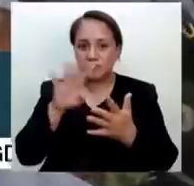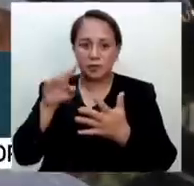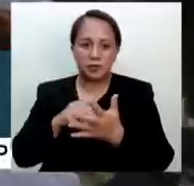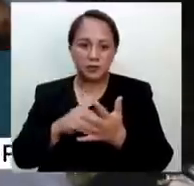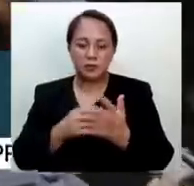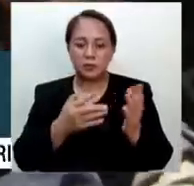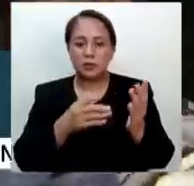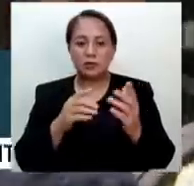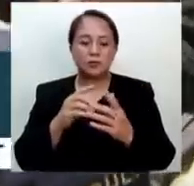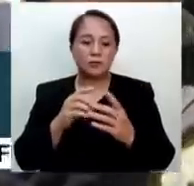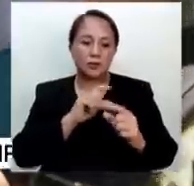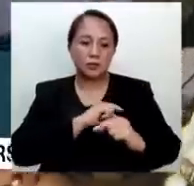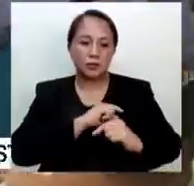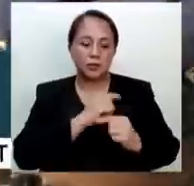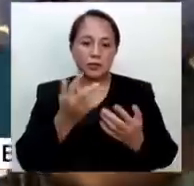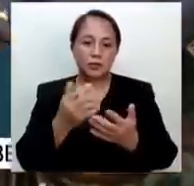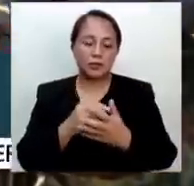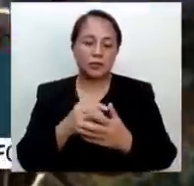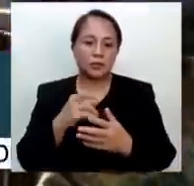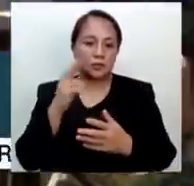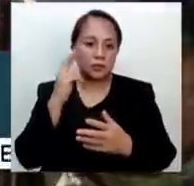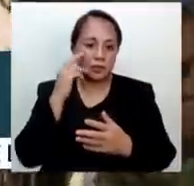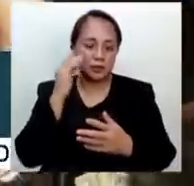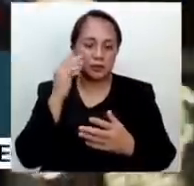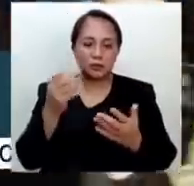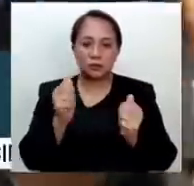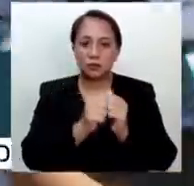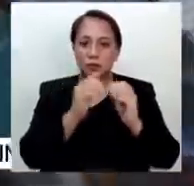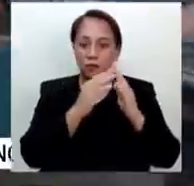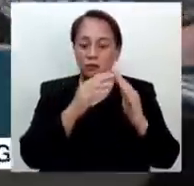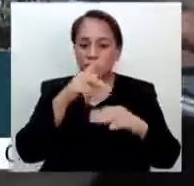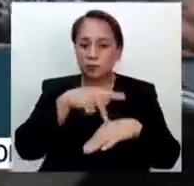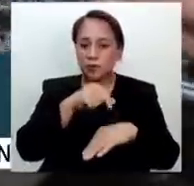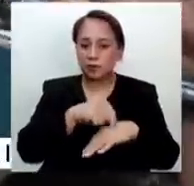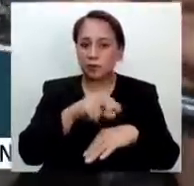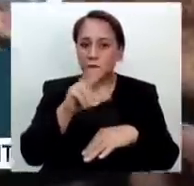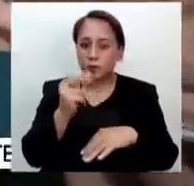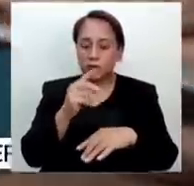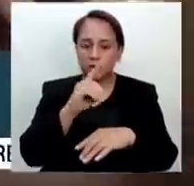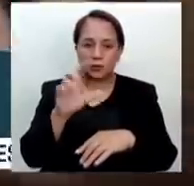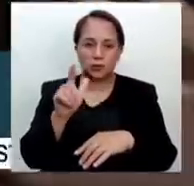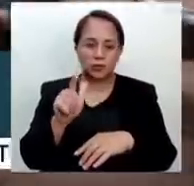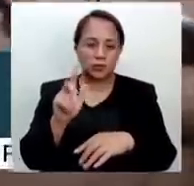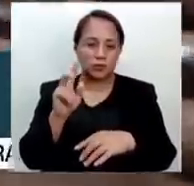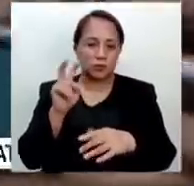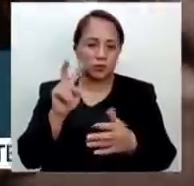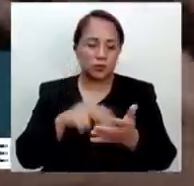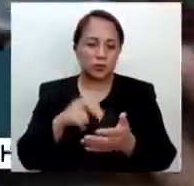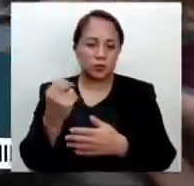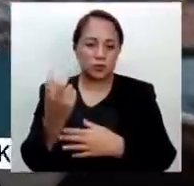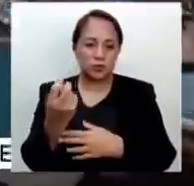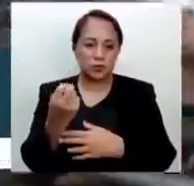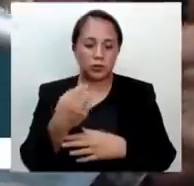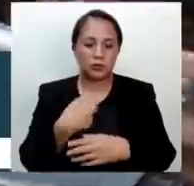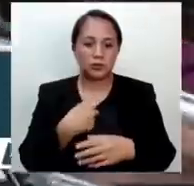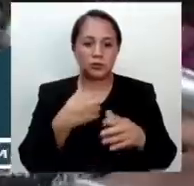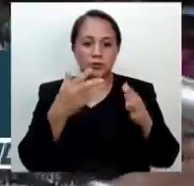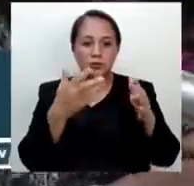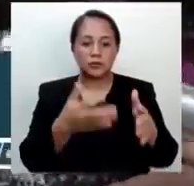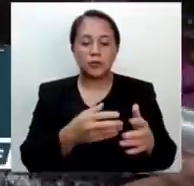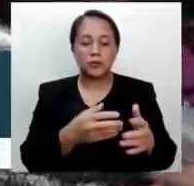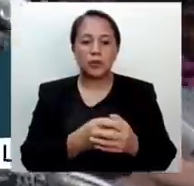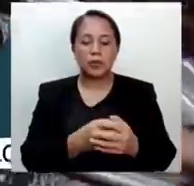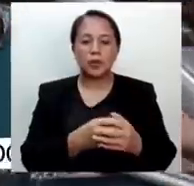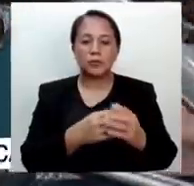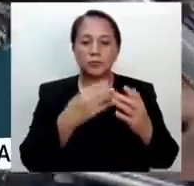Dayan at her house in Parañaque City in November and December 2012. The money was supposedly left in his quarters in Bucor and he received